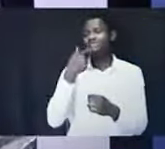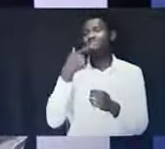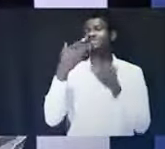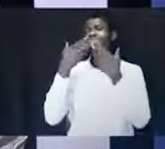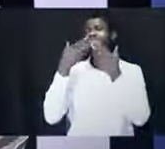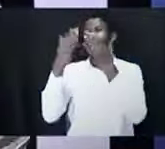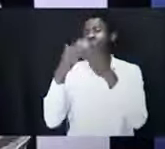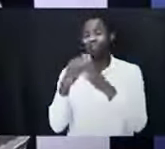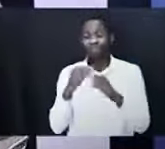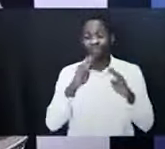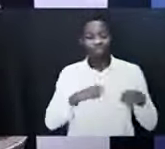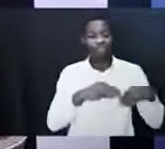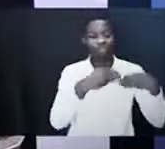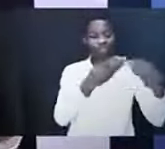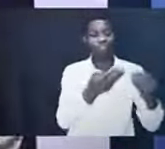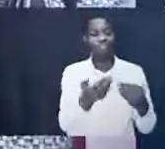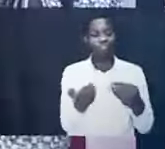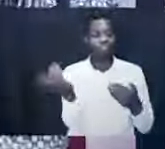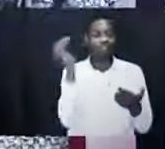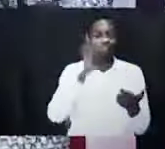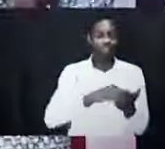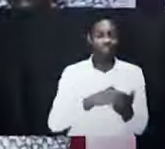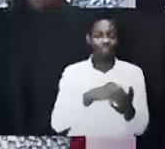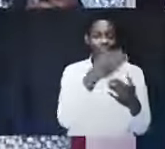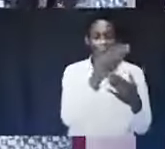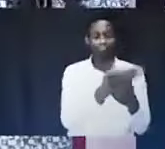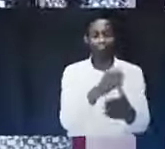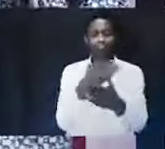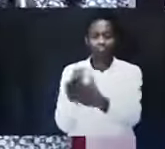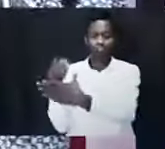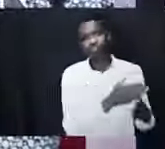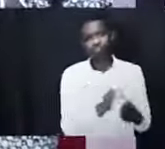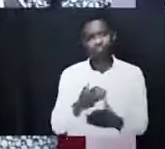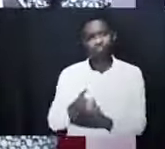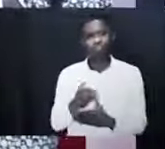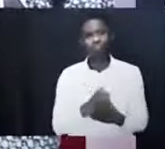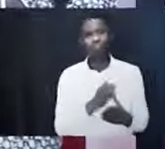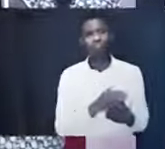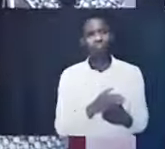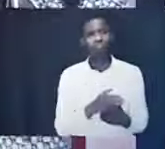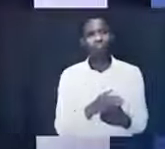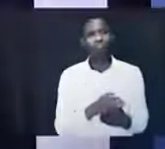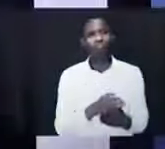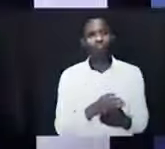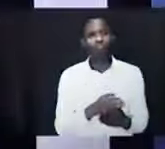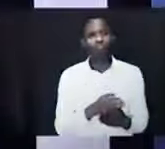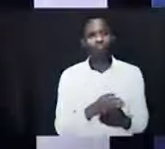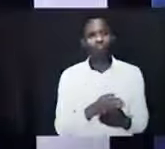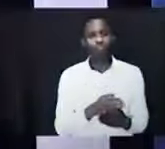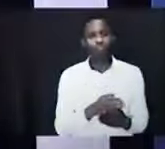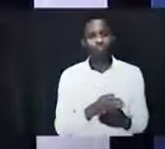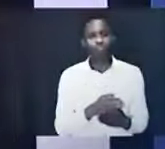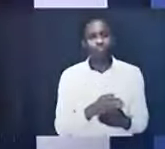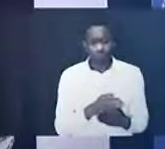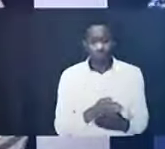gave it back to them for distribution. We will look at he gave it back to them for